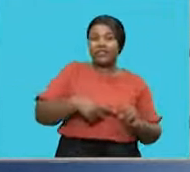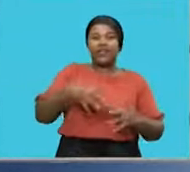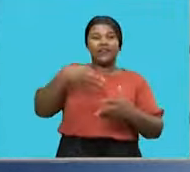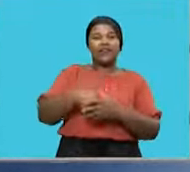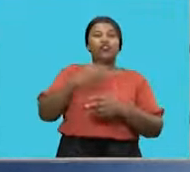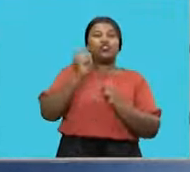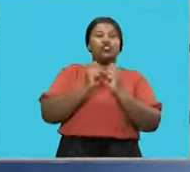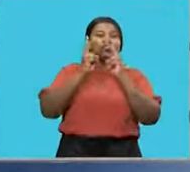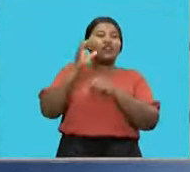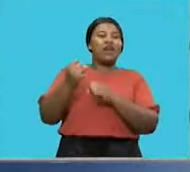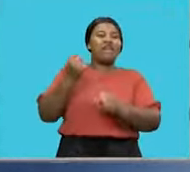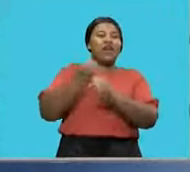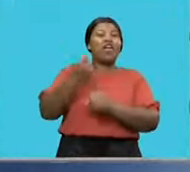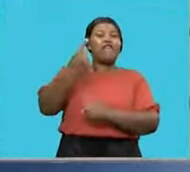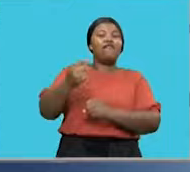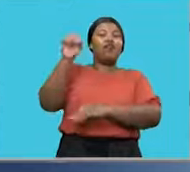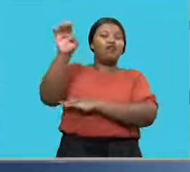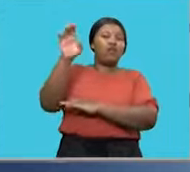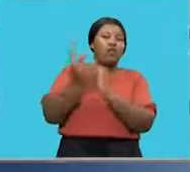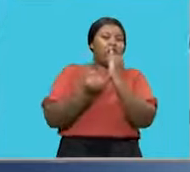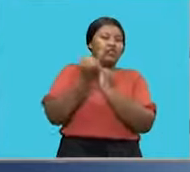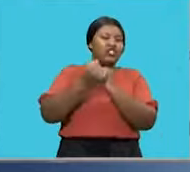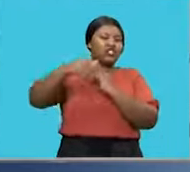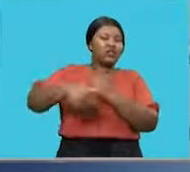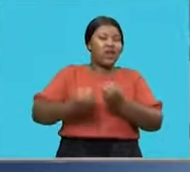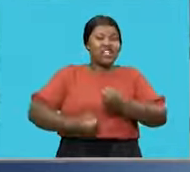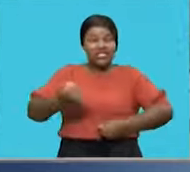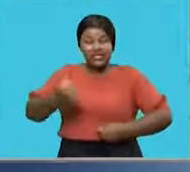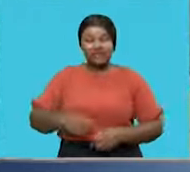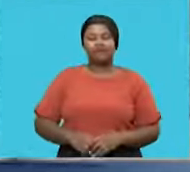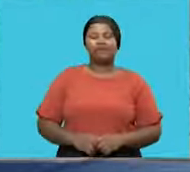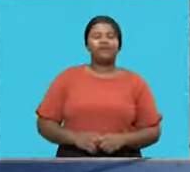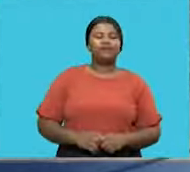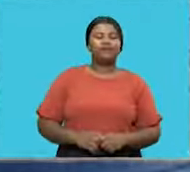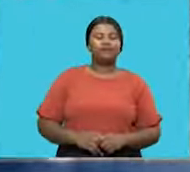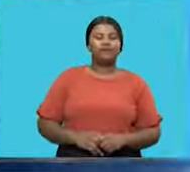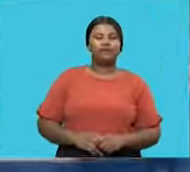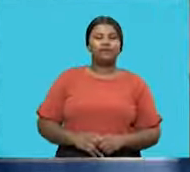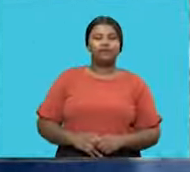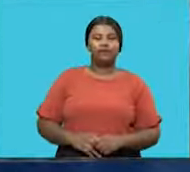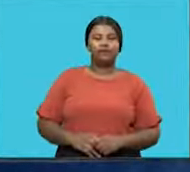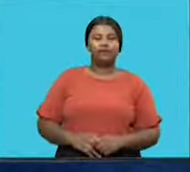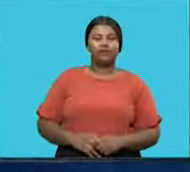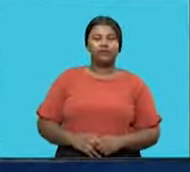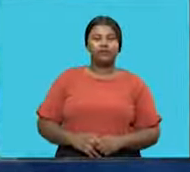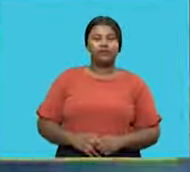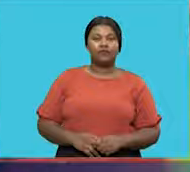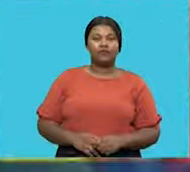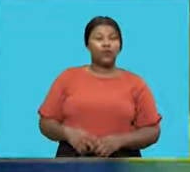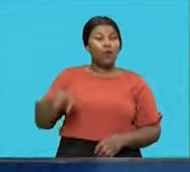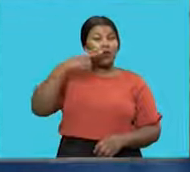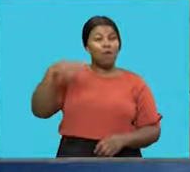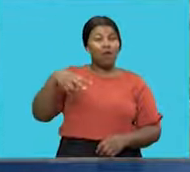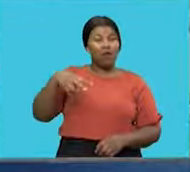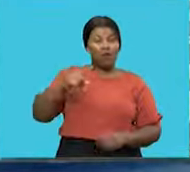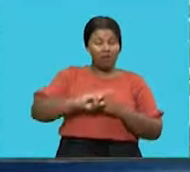year dominance of foreign competitors in this race. My last kilometers could use to finish la. The race is